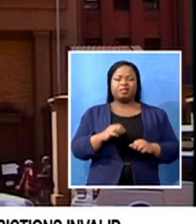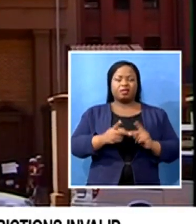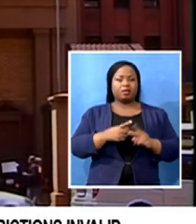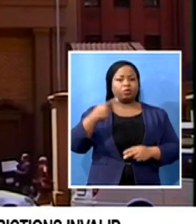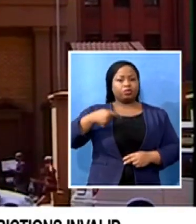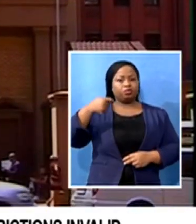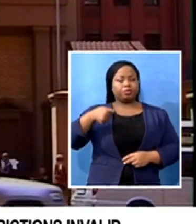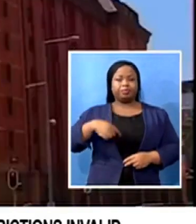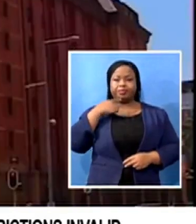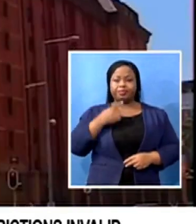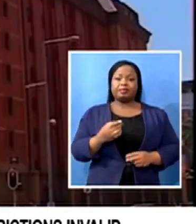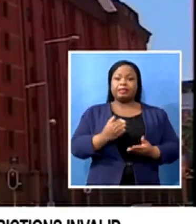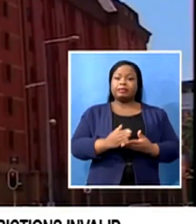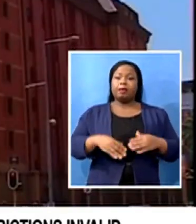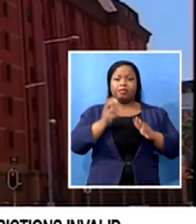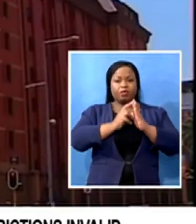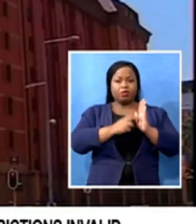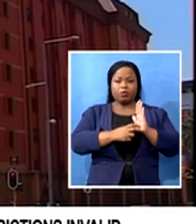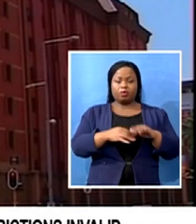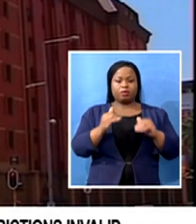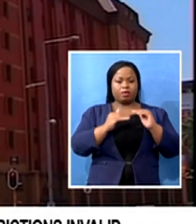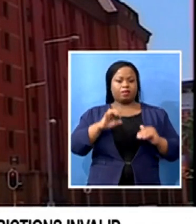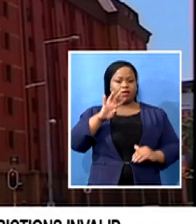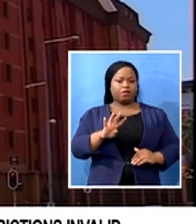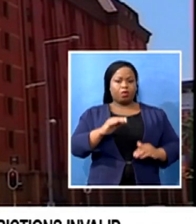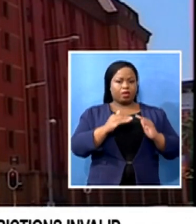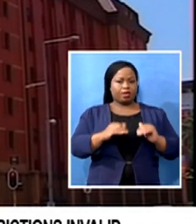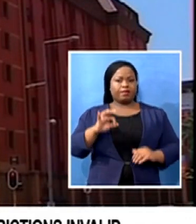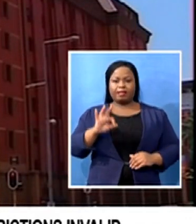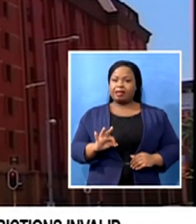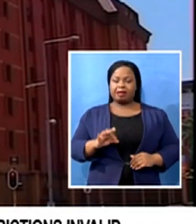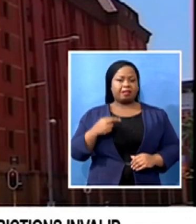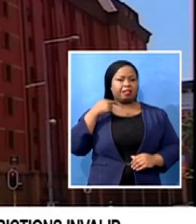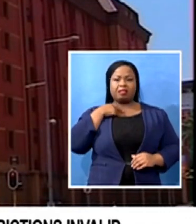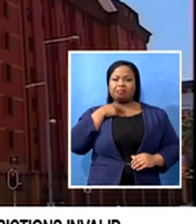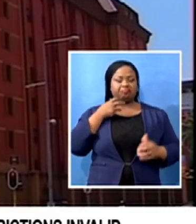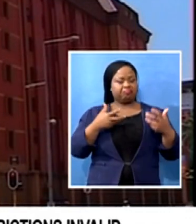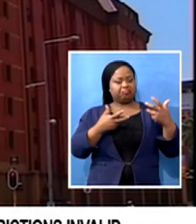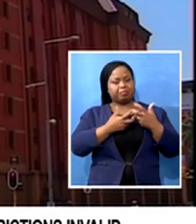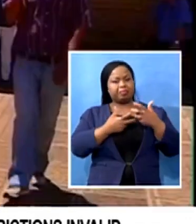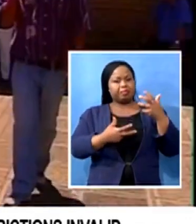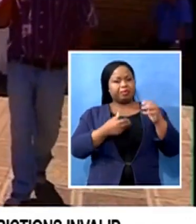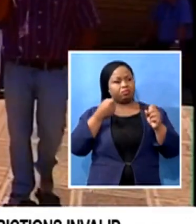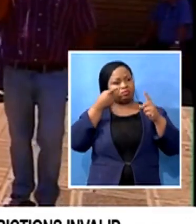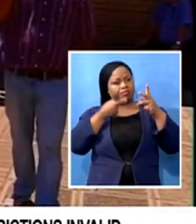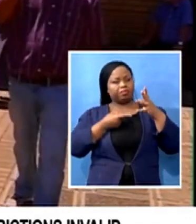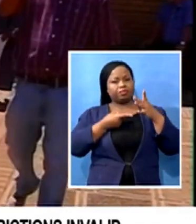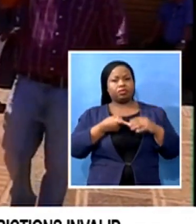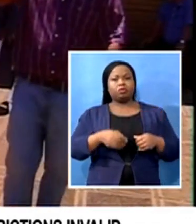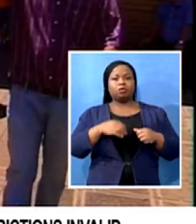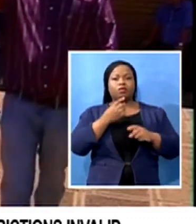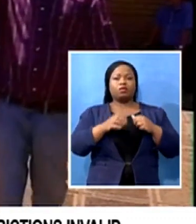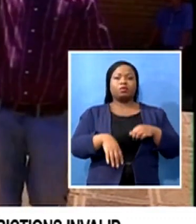regulations under level 4 and 3 are not rationally connected to the objectives of slowing the rate of infection or limiting its